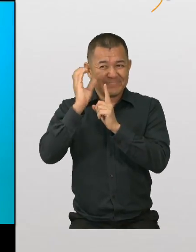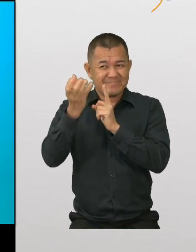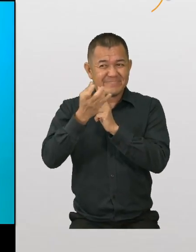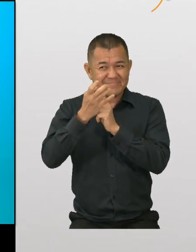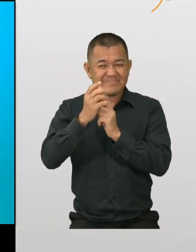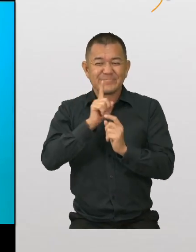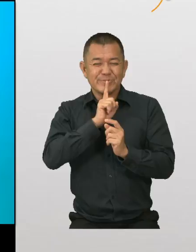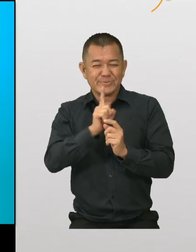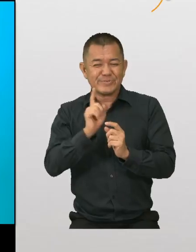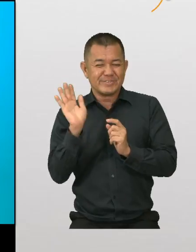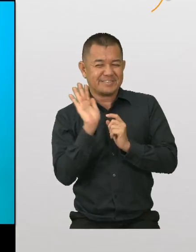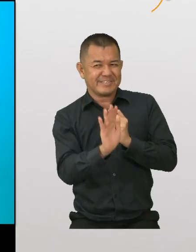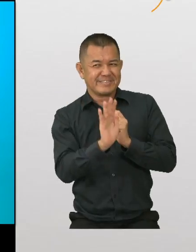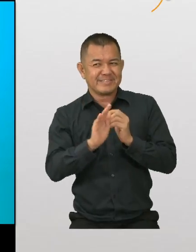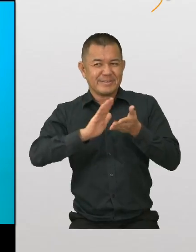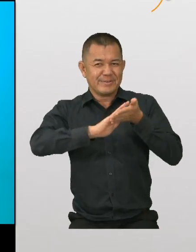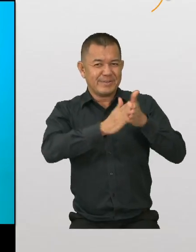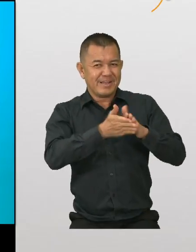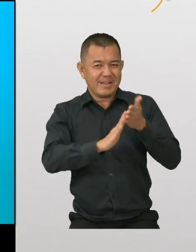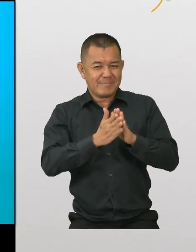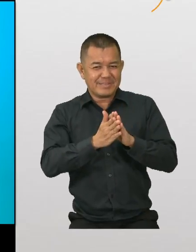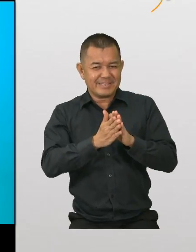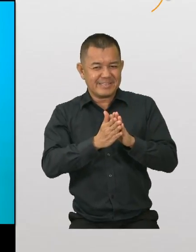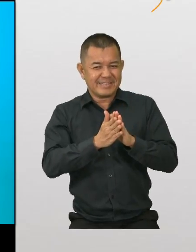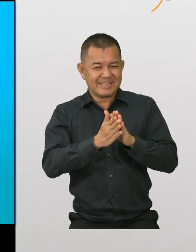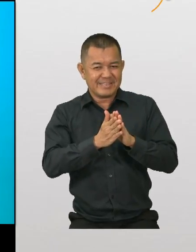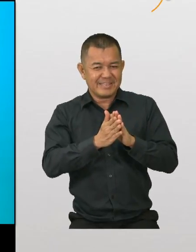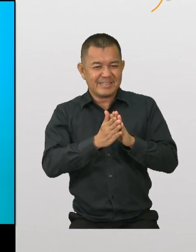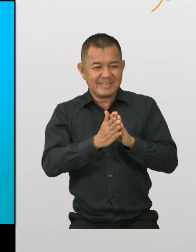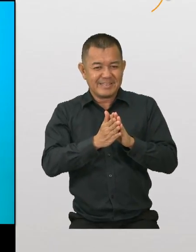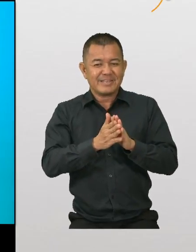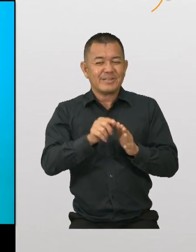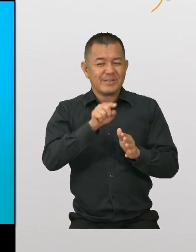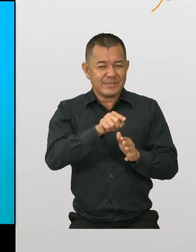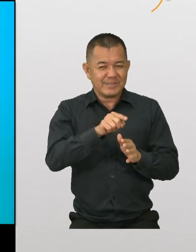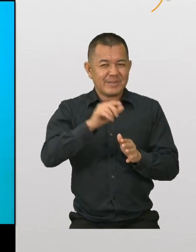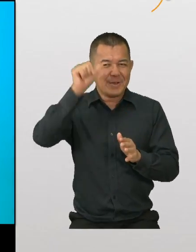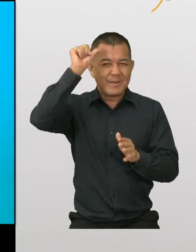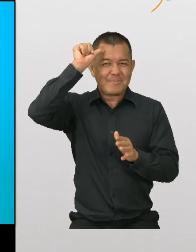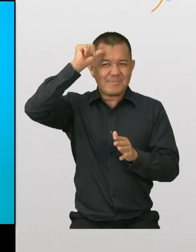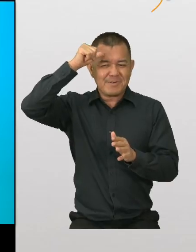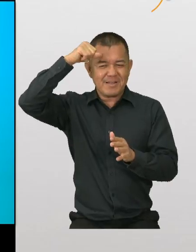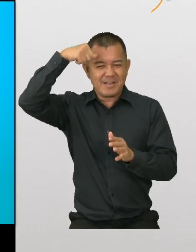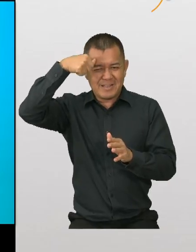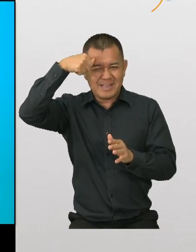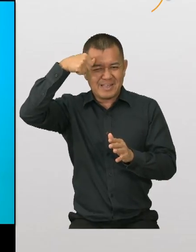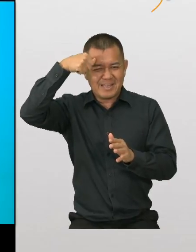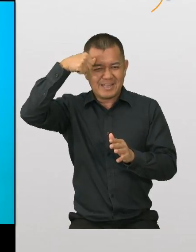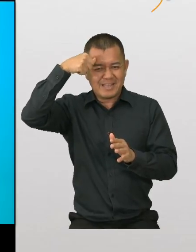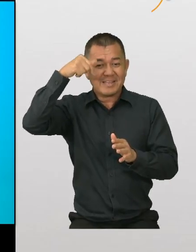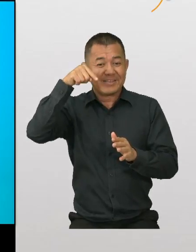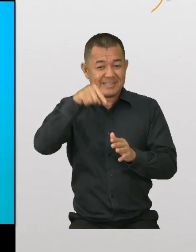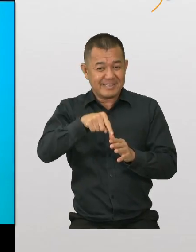of our community. It is also our collective memories and also